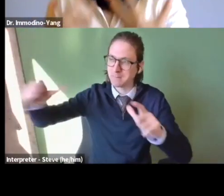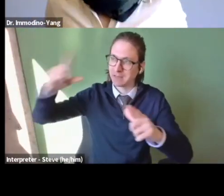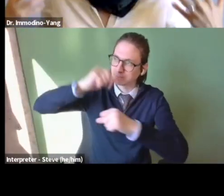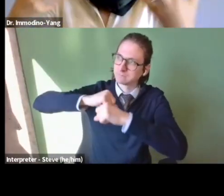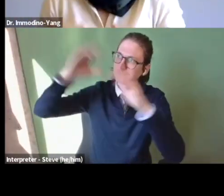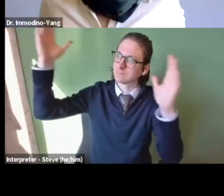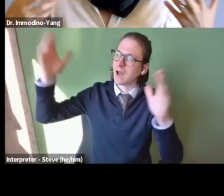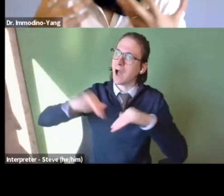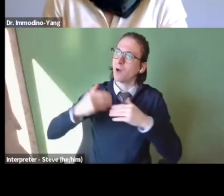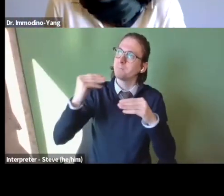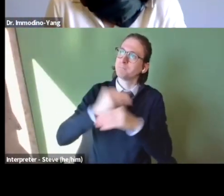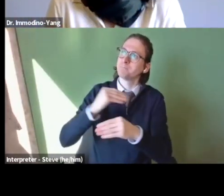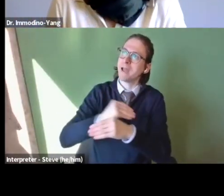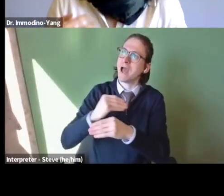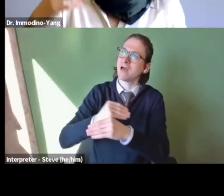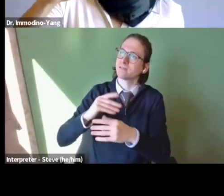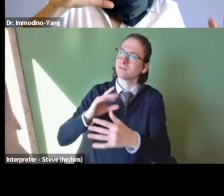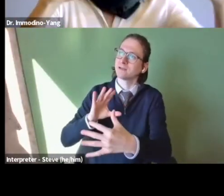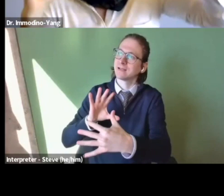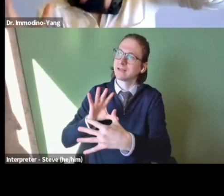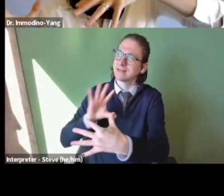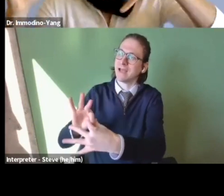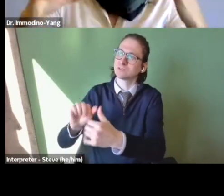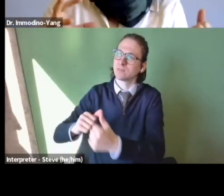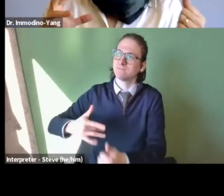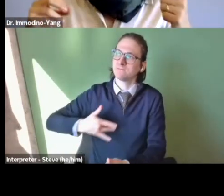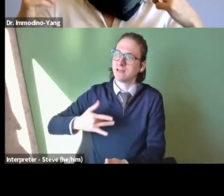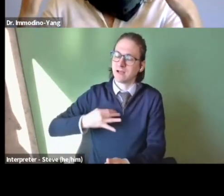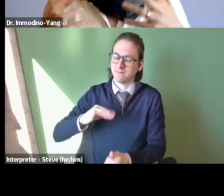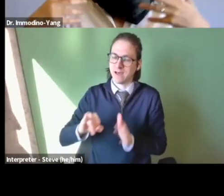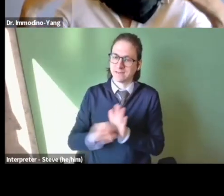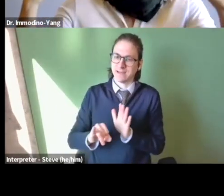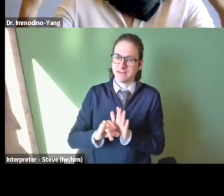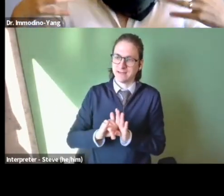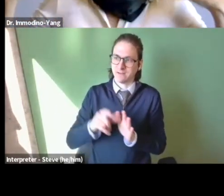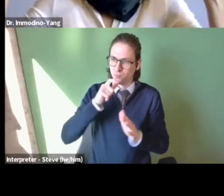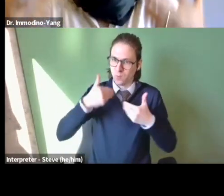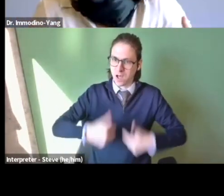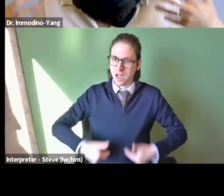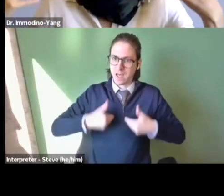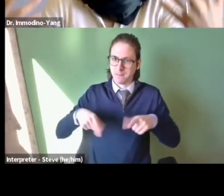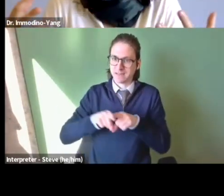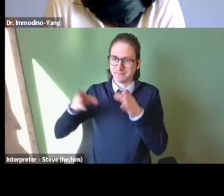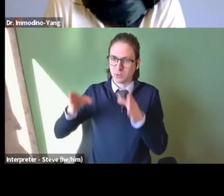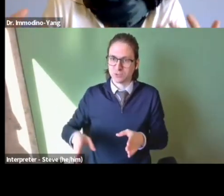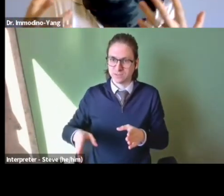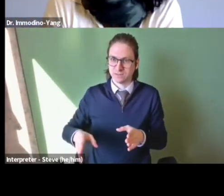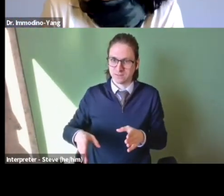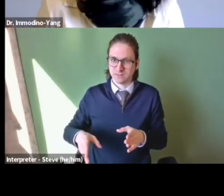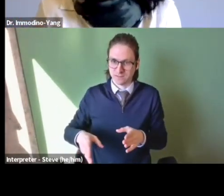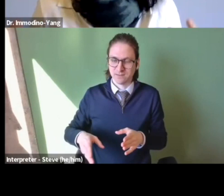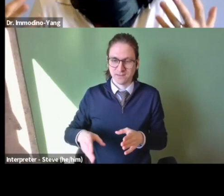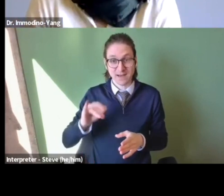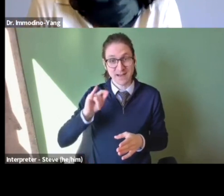feeling of actually being me? And through doing that, he becomes intrinsically motivated and